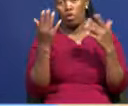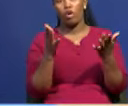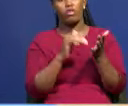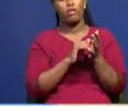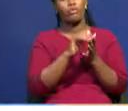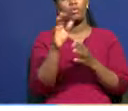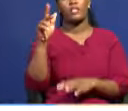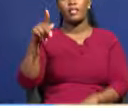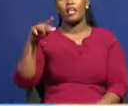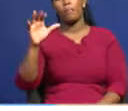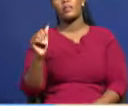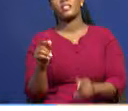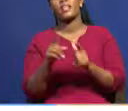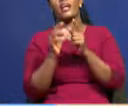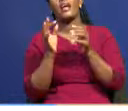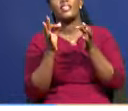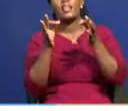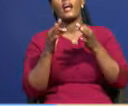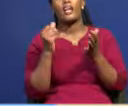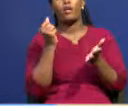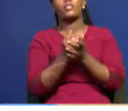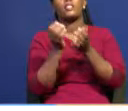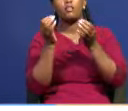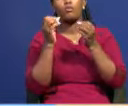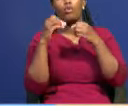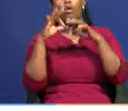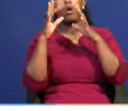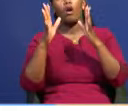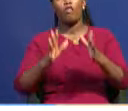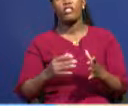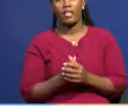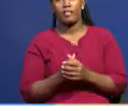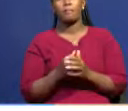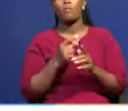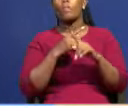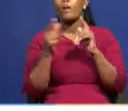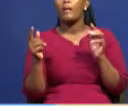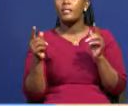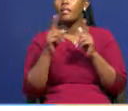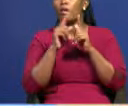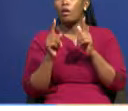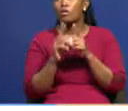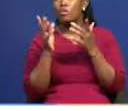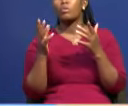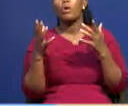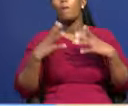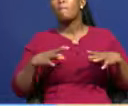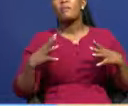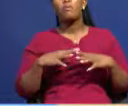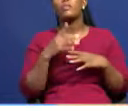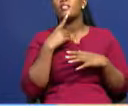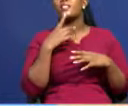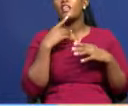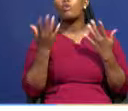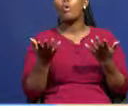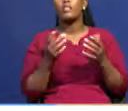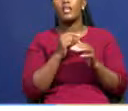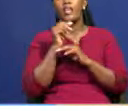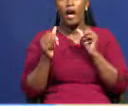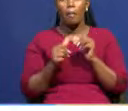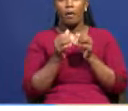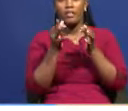are the accounting officers of the various ministries. But as we continue with this conversation, let's get to hear from the members of the public what they're saying about this finance